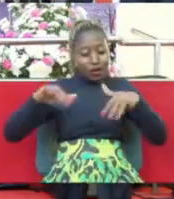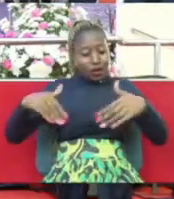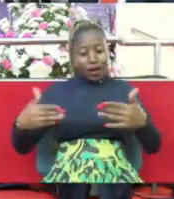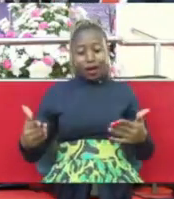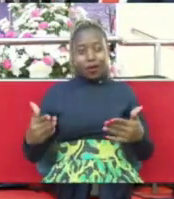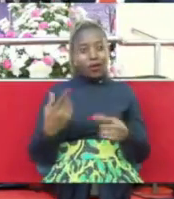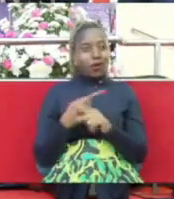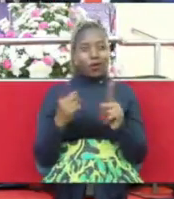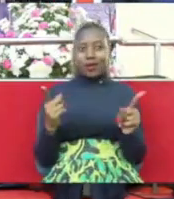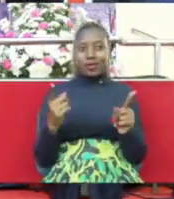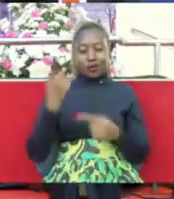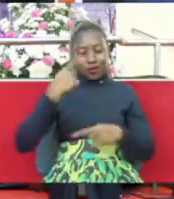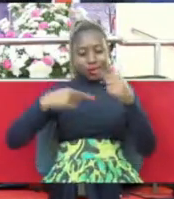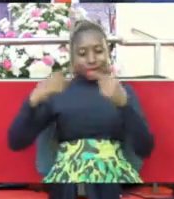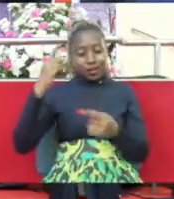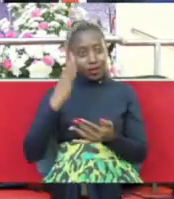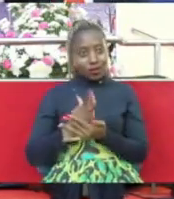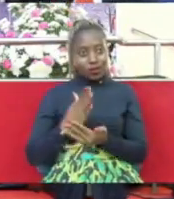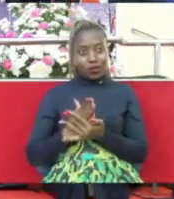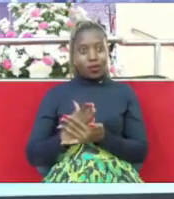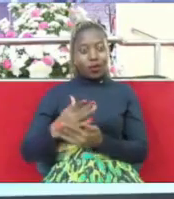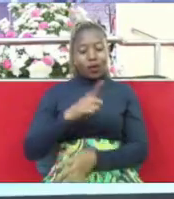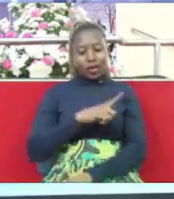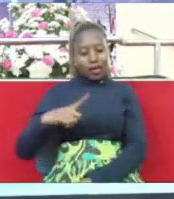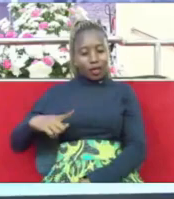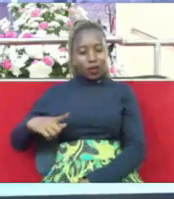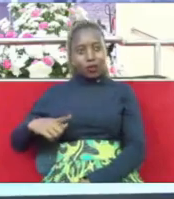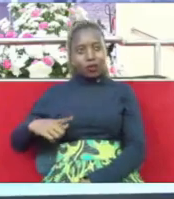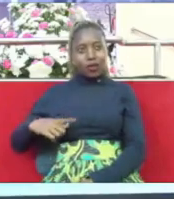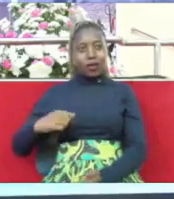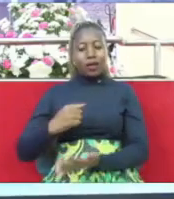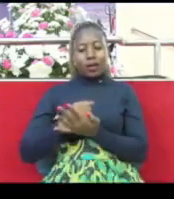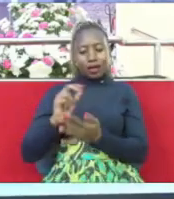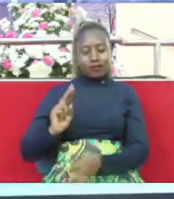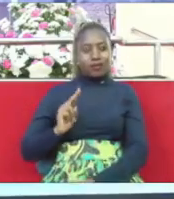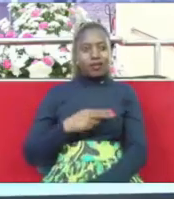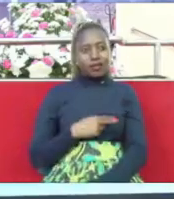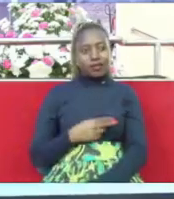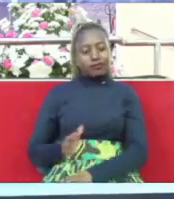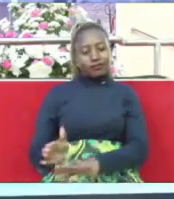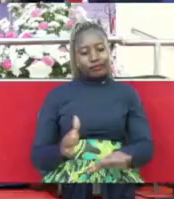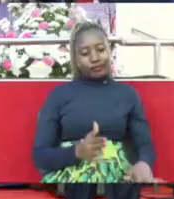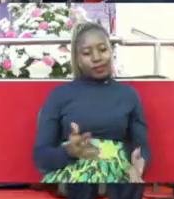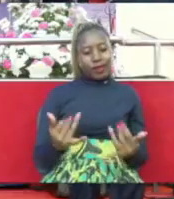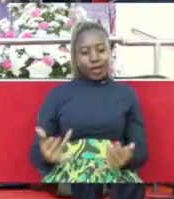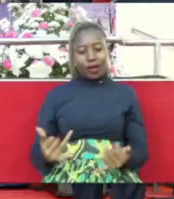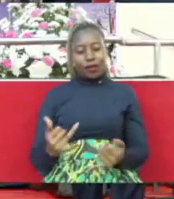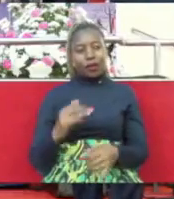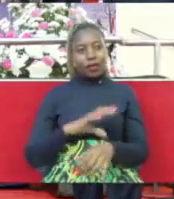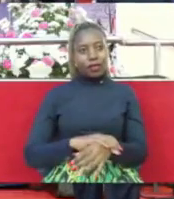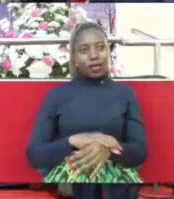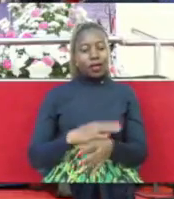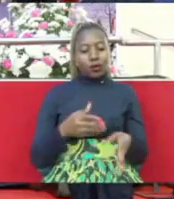vipi lakini tumetoboa. The Lord carried us through. Bwana ametuwezesha. And I want to take this opportunity to thank God. Na kwa hivyo nataka kuchukua fursa